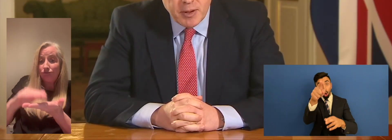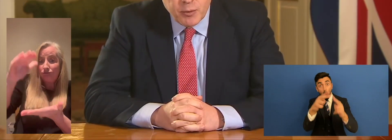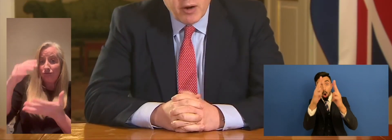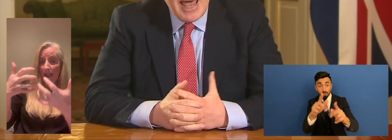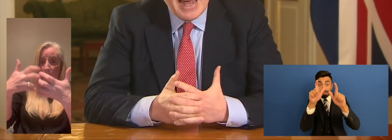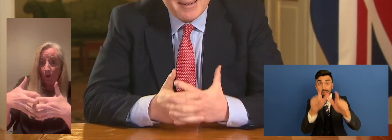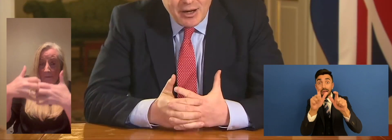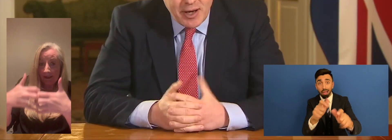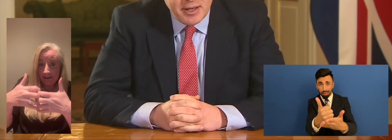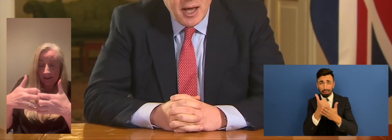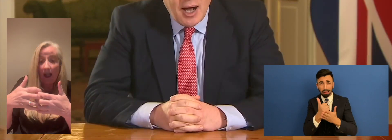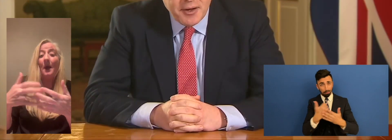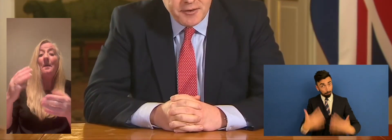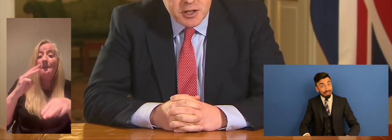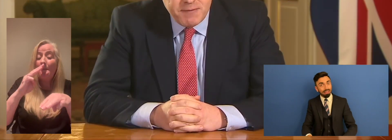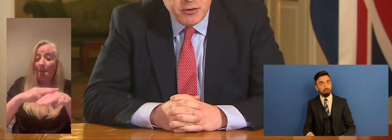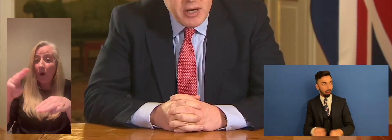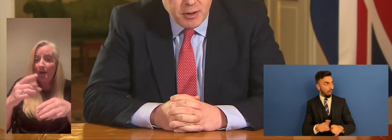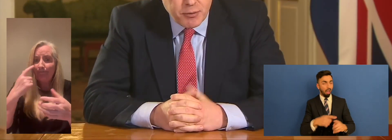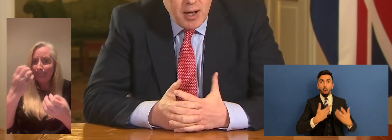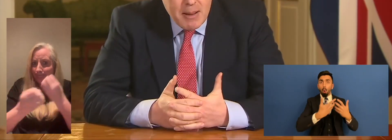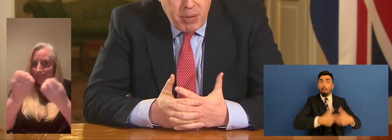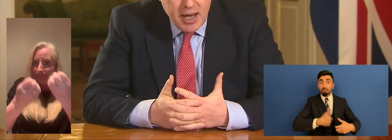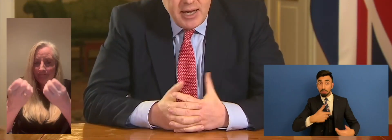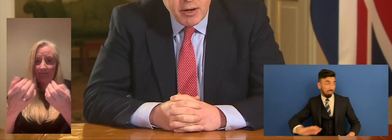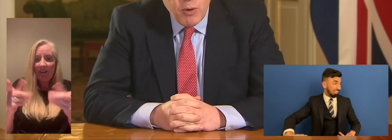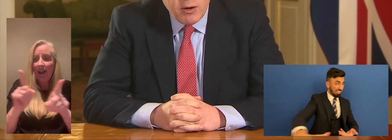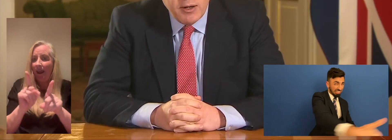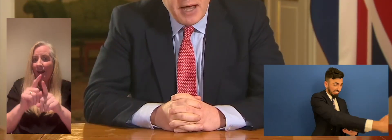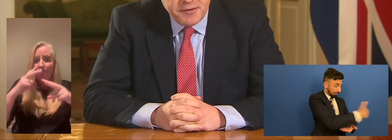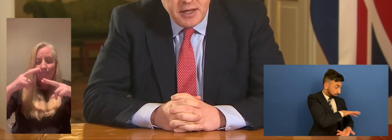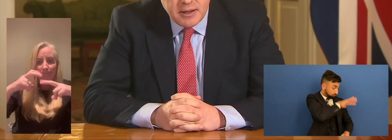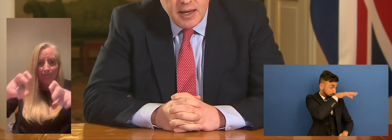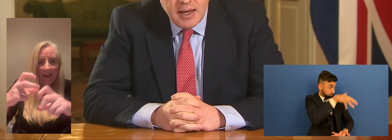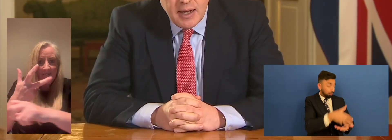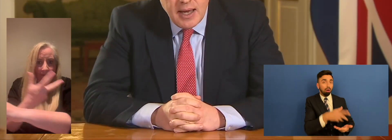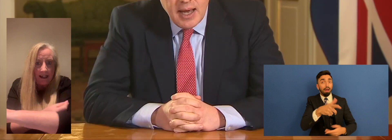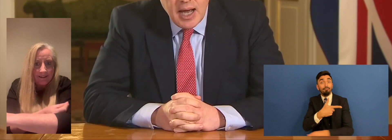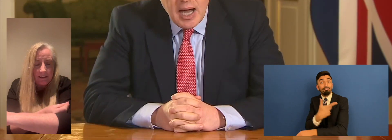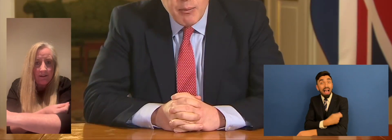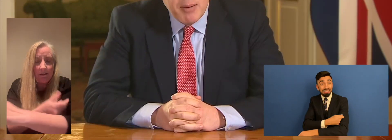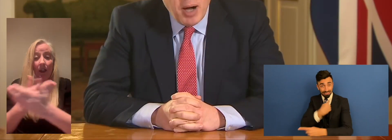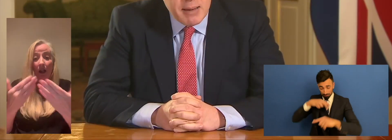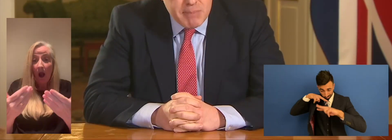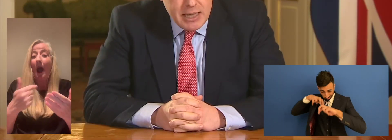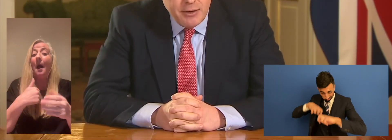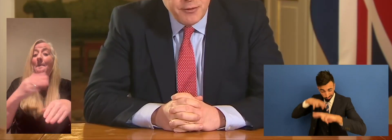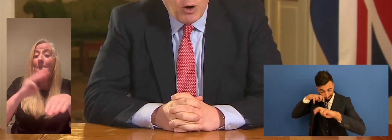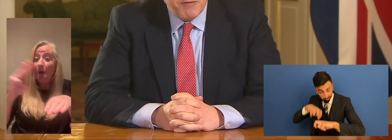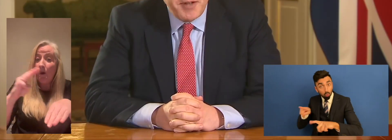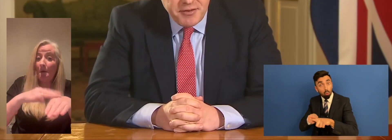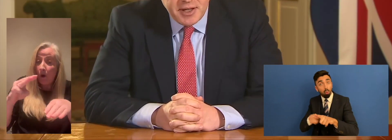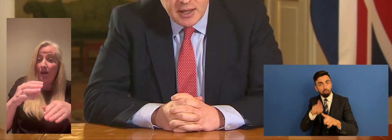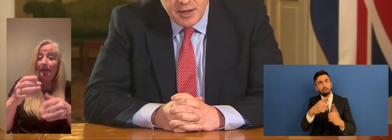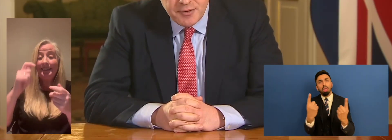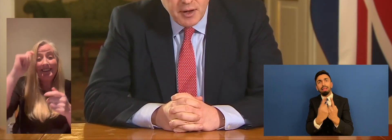of equipment. We are accelerating our search for treatments. We're pioneering work on a vaccine. and we are buying millions